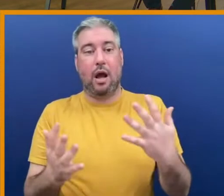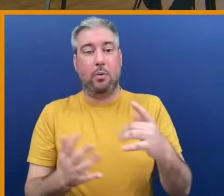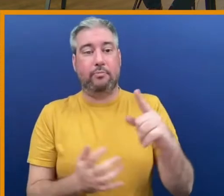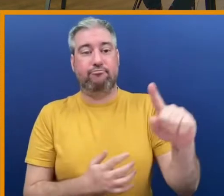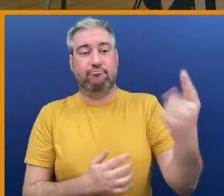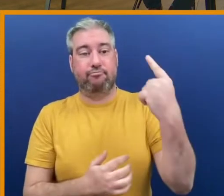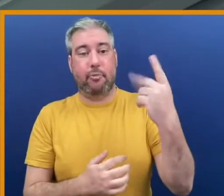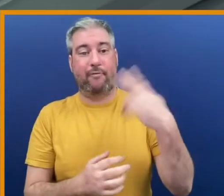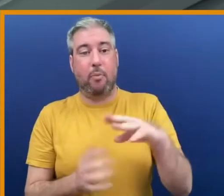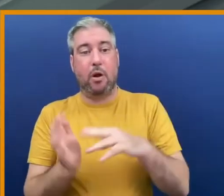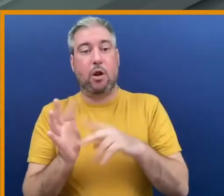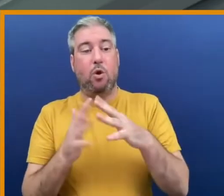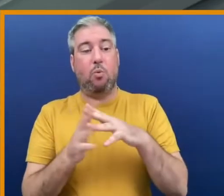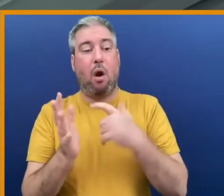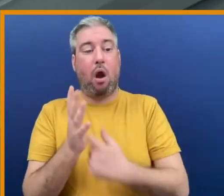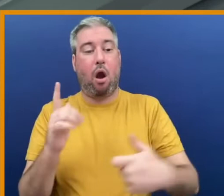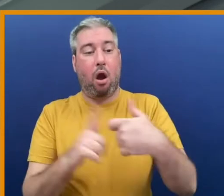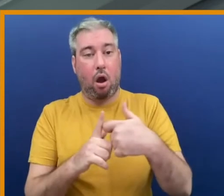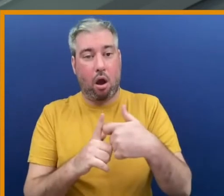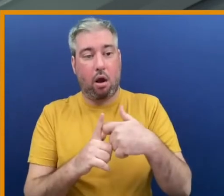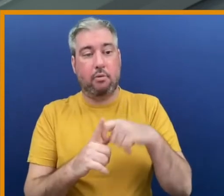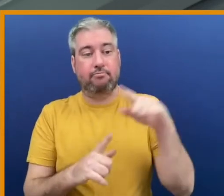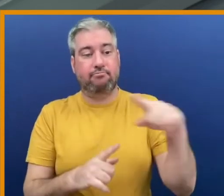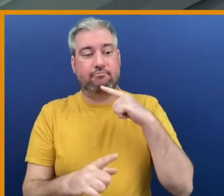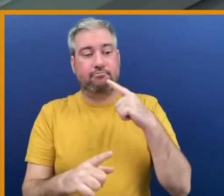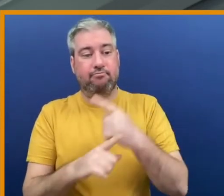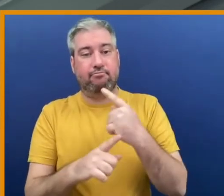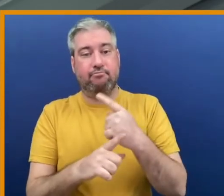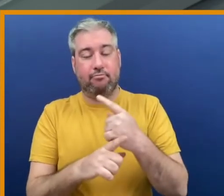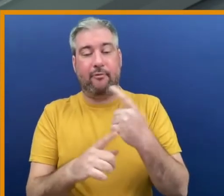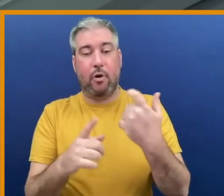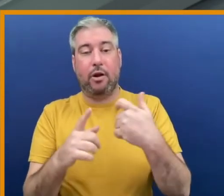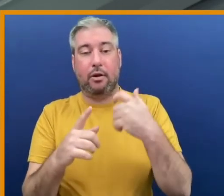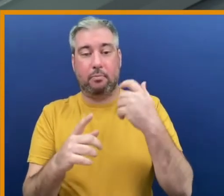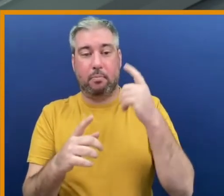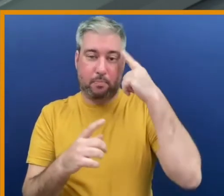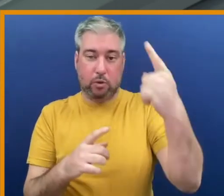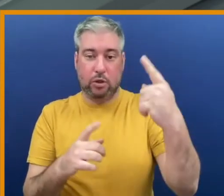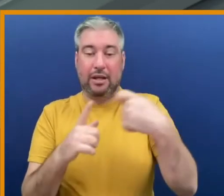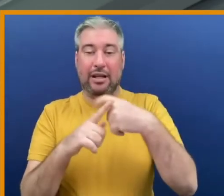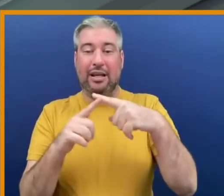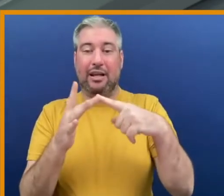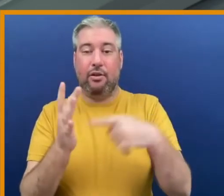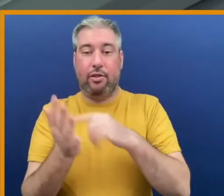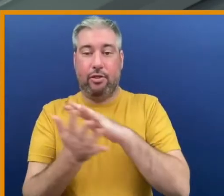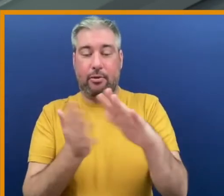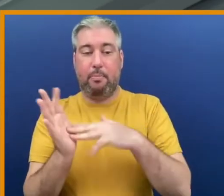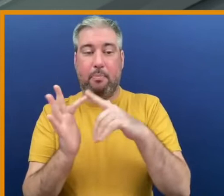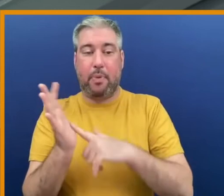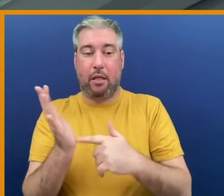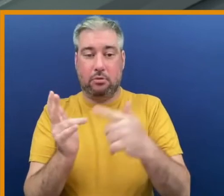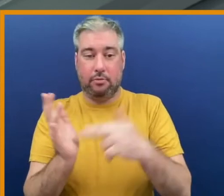Thank you, Chair. Line 61 of this motion refers to the Dasgupta review of the economics